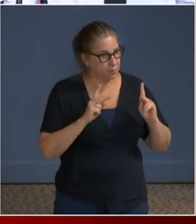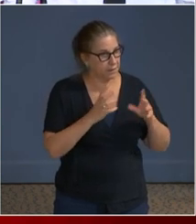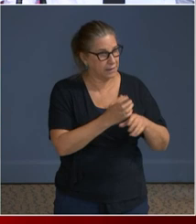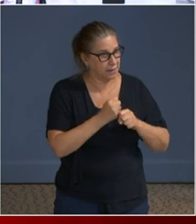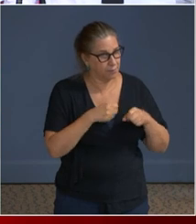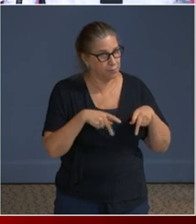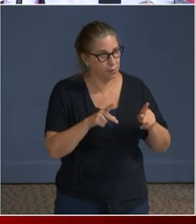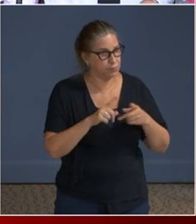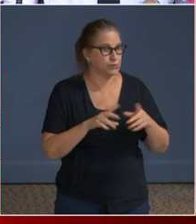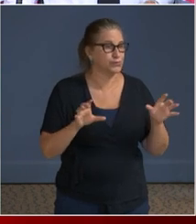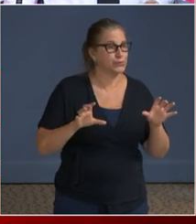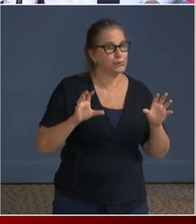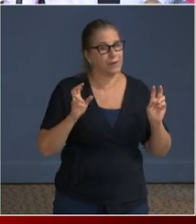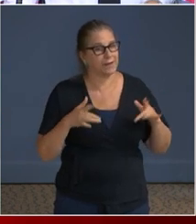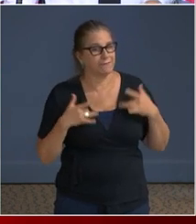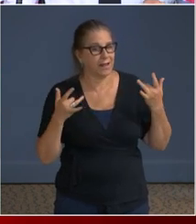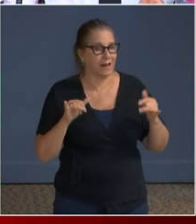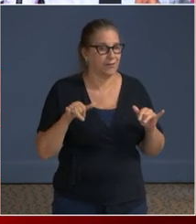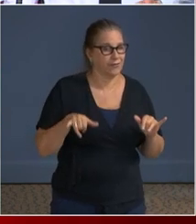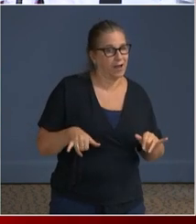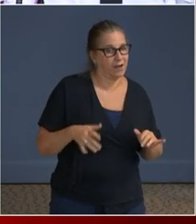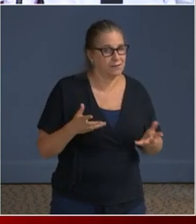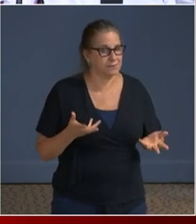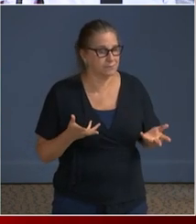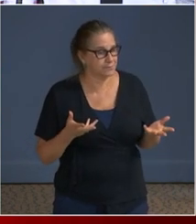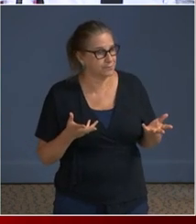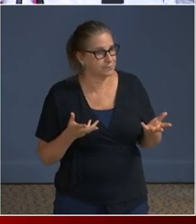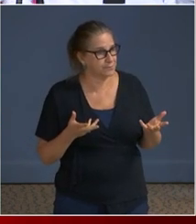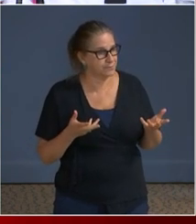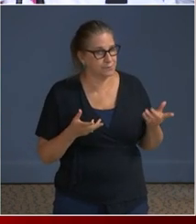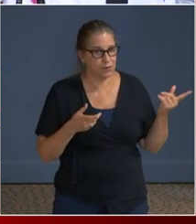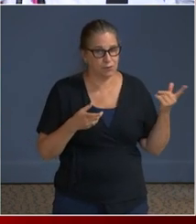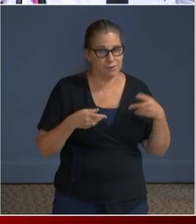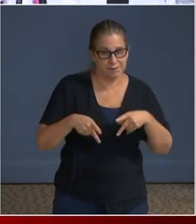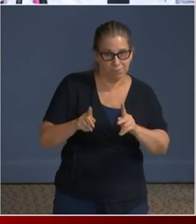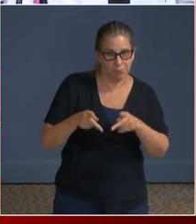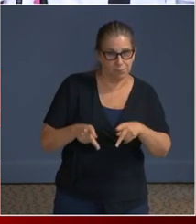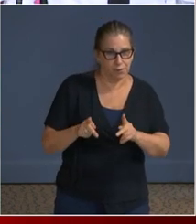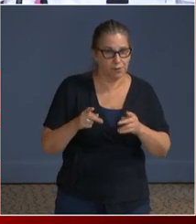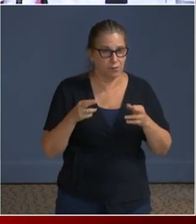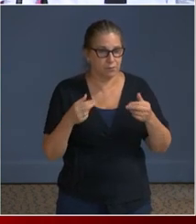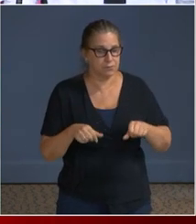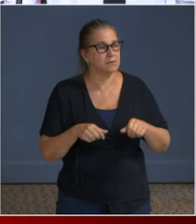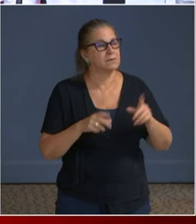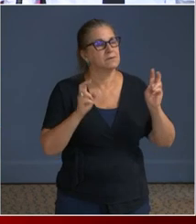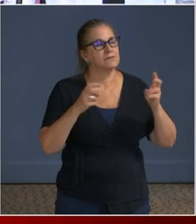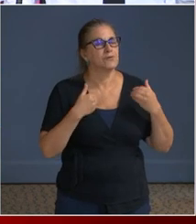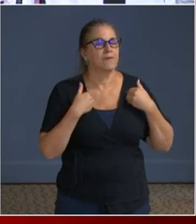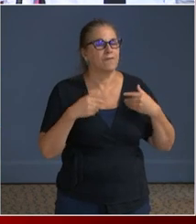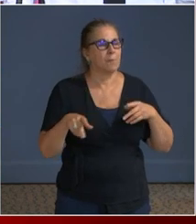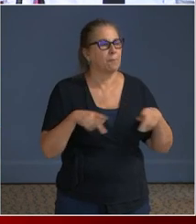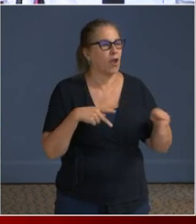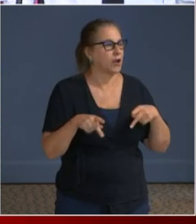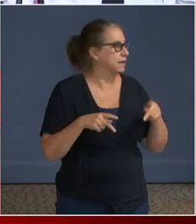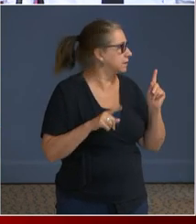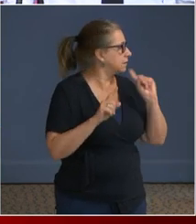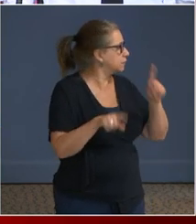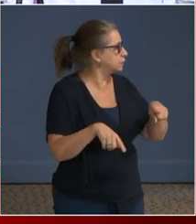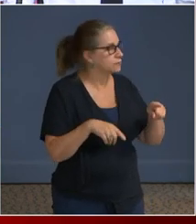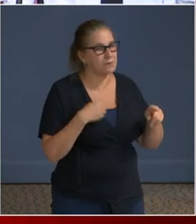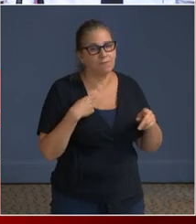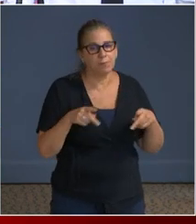know, and were denied a permit? Whenever you have a party in the street, a permit is required. There was no permit for this particular